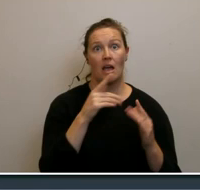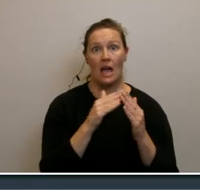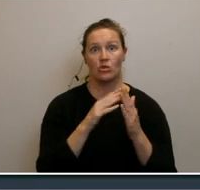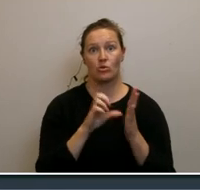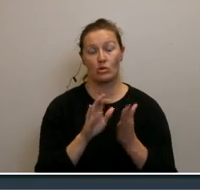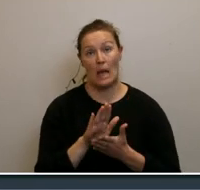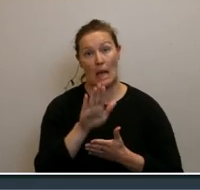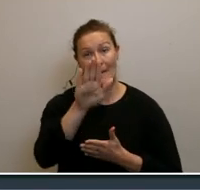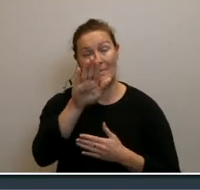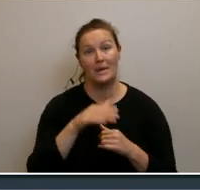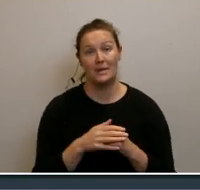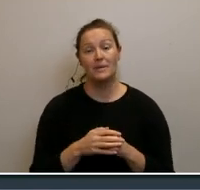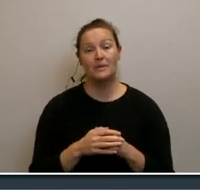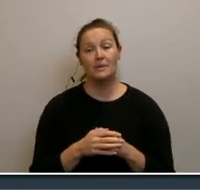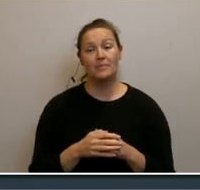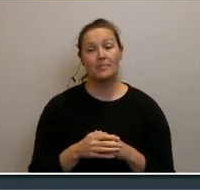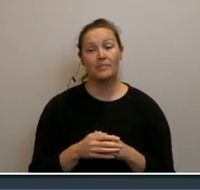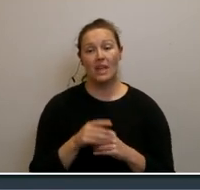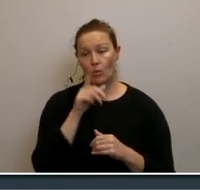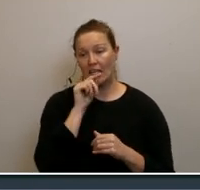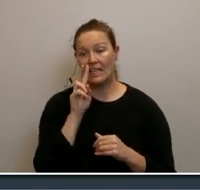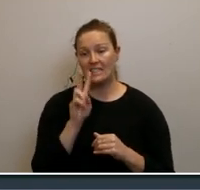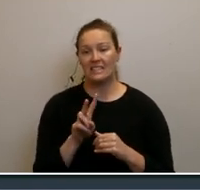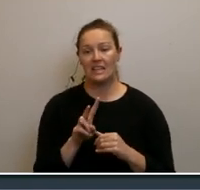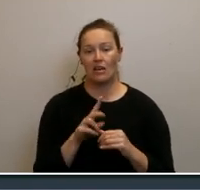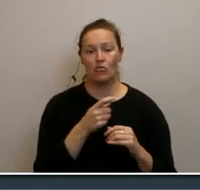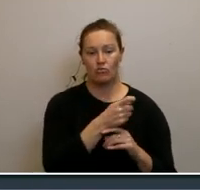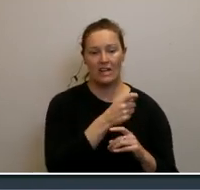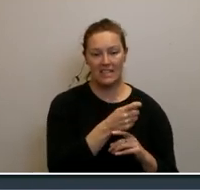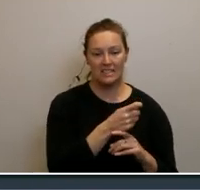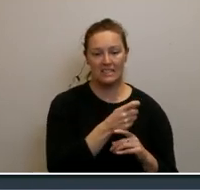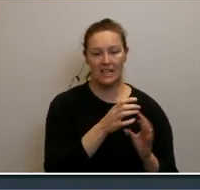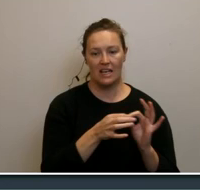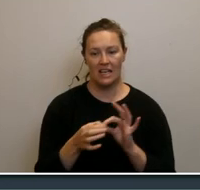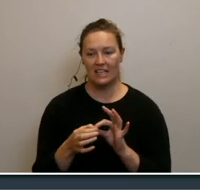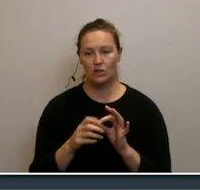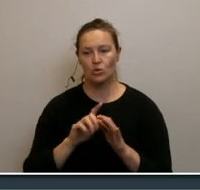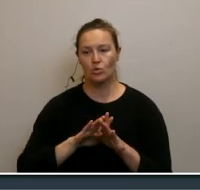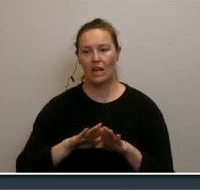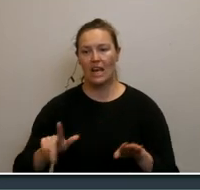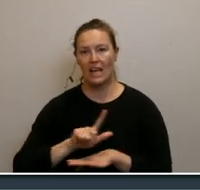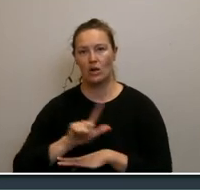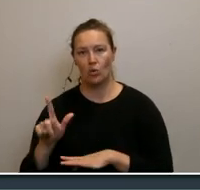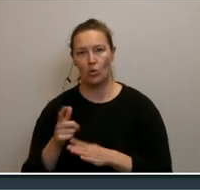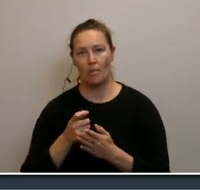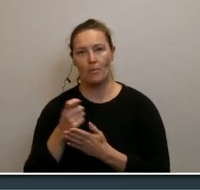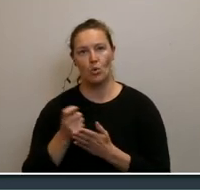housing, and we see rents being linked to landlord mortgage repayments and making them increasingly